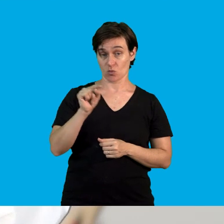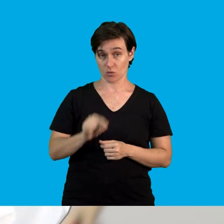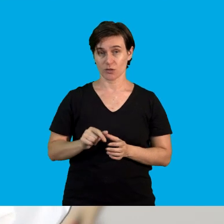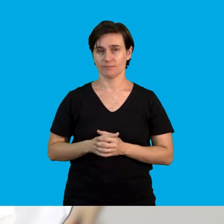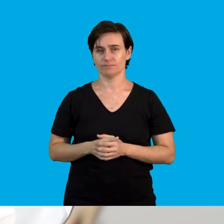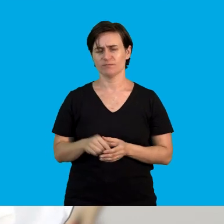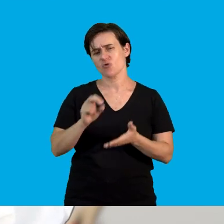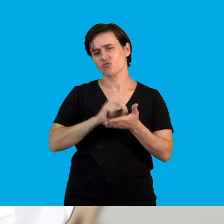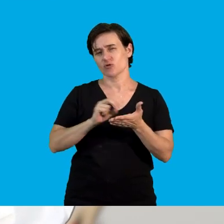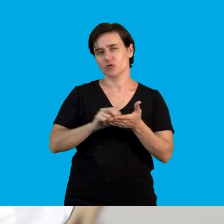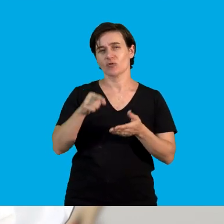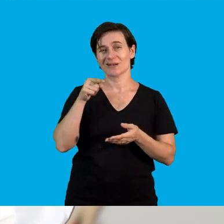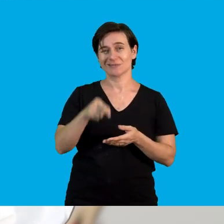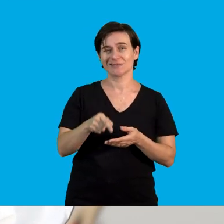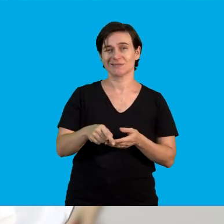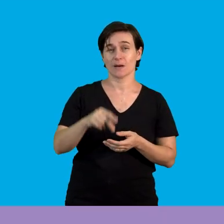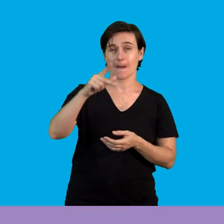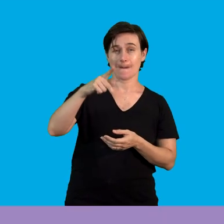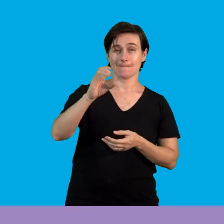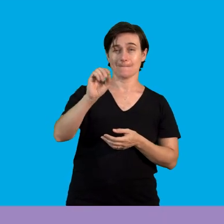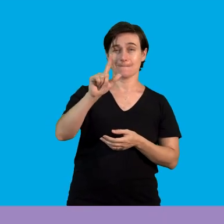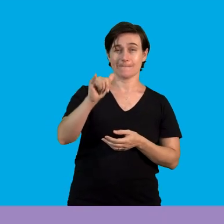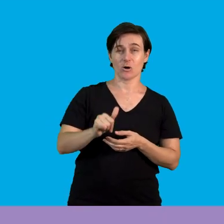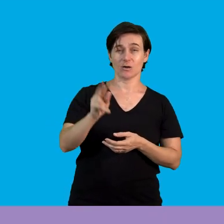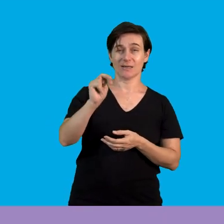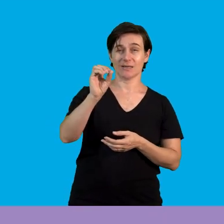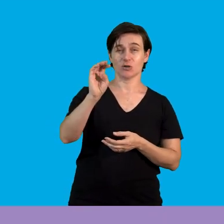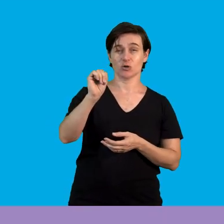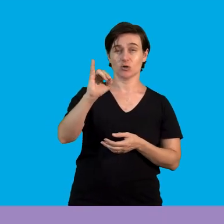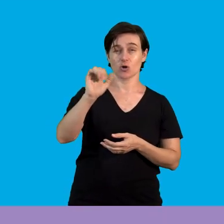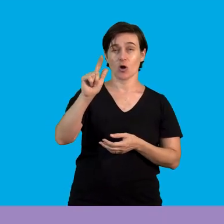Let's look at the next question. Write the following polynomials